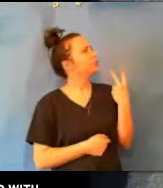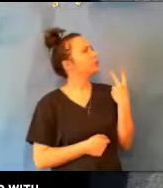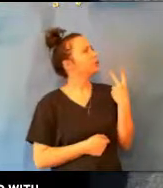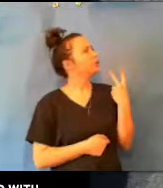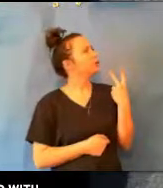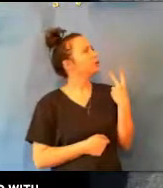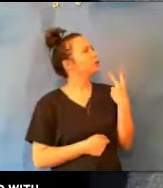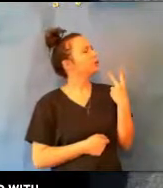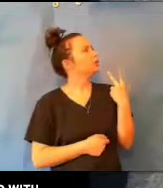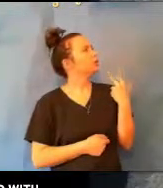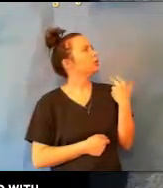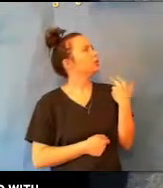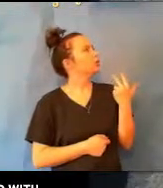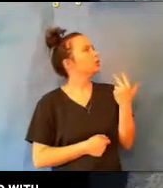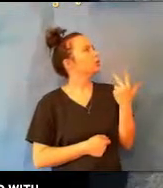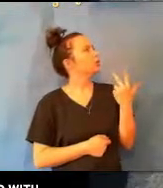2,